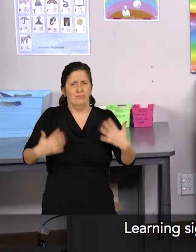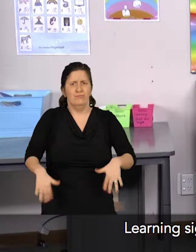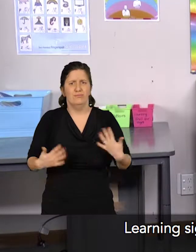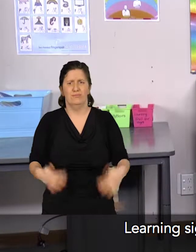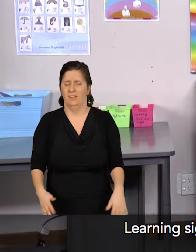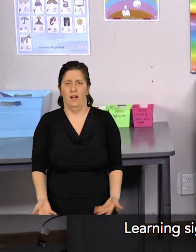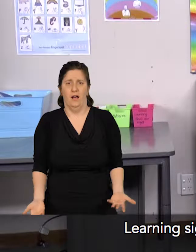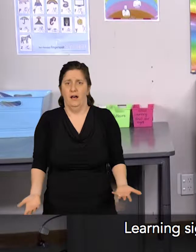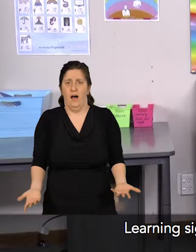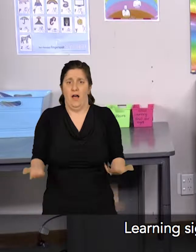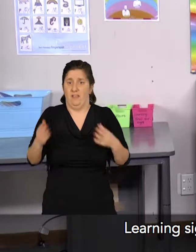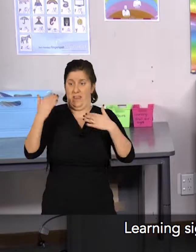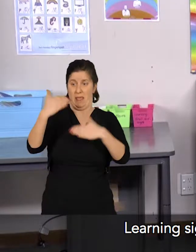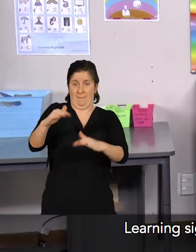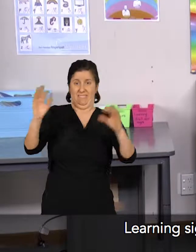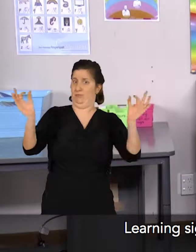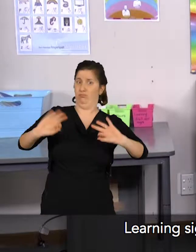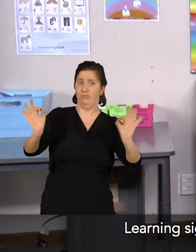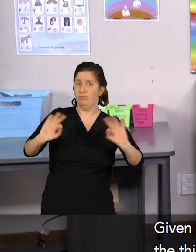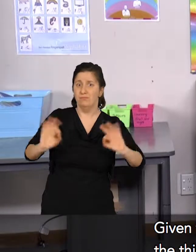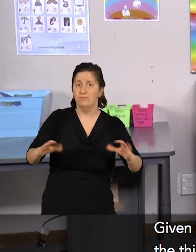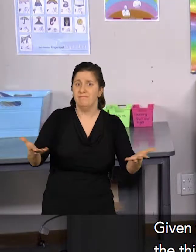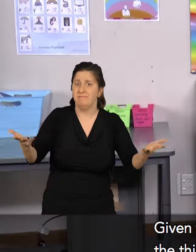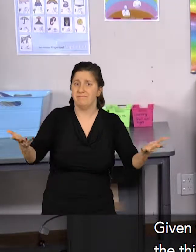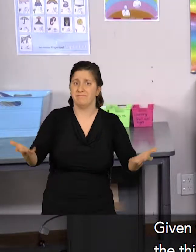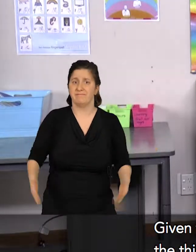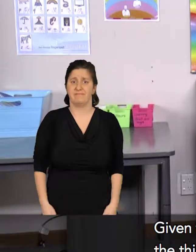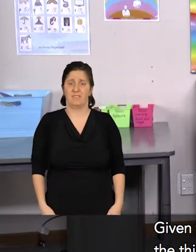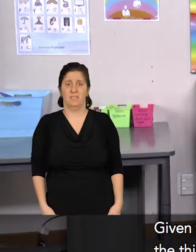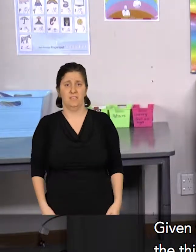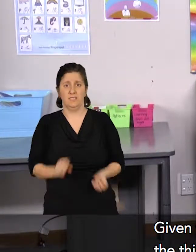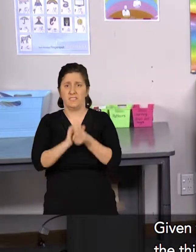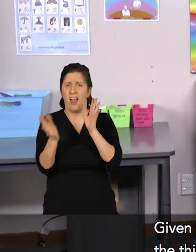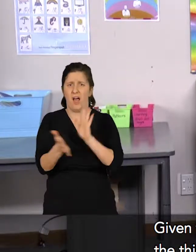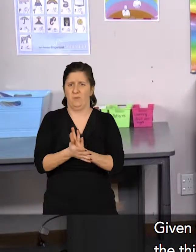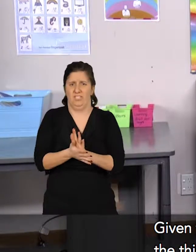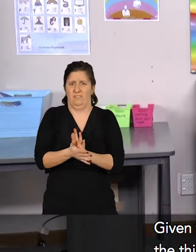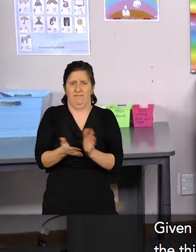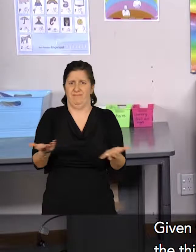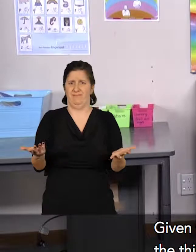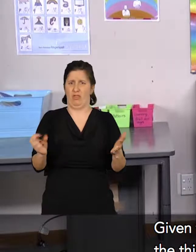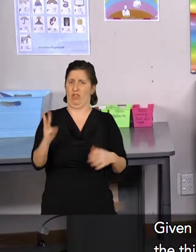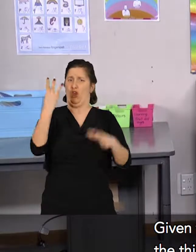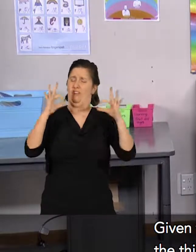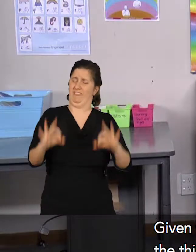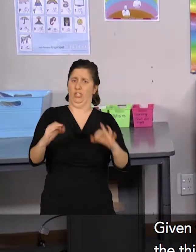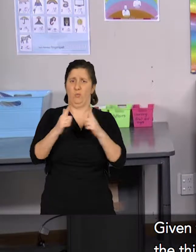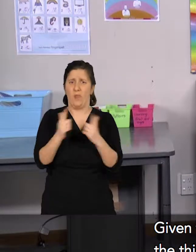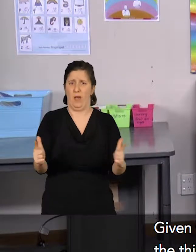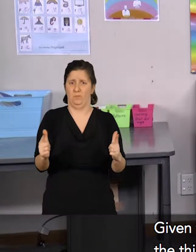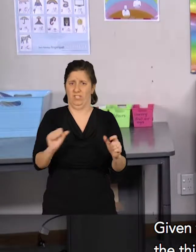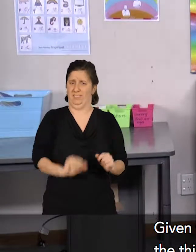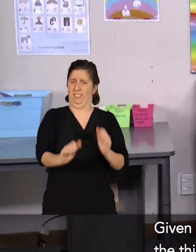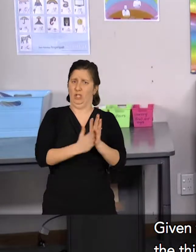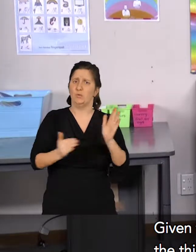absolutely incredible, and the sky is the limit, really. Given that New Zealand Sign Language is the third